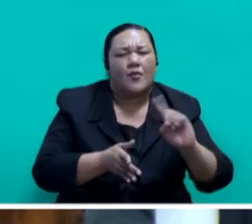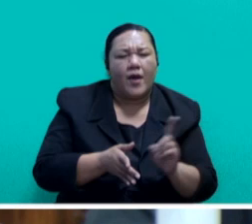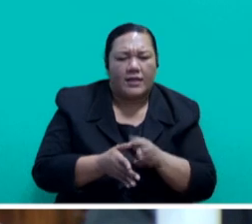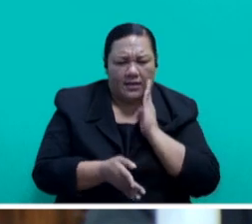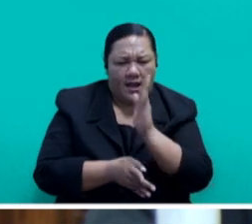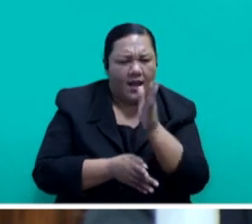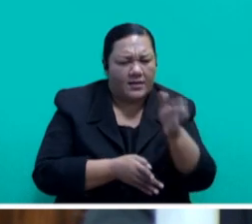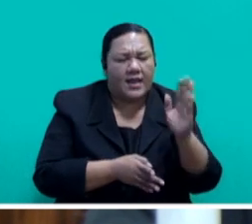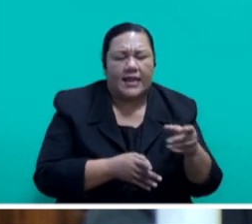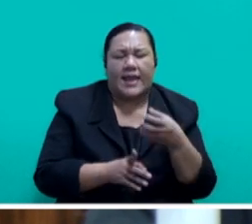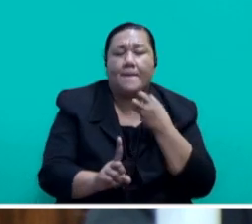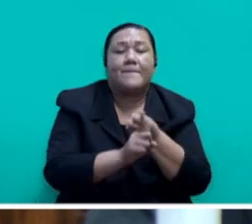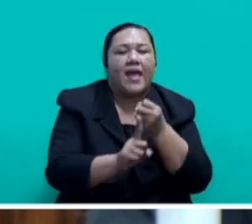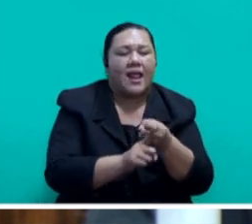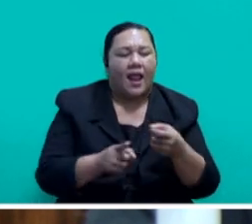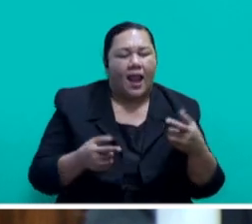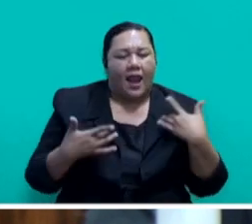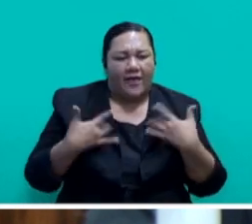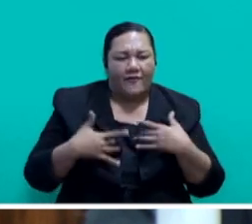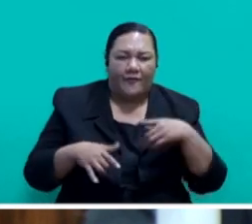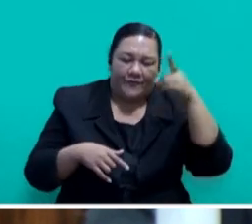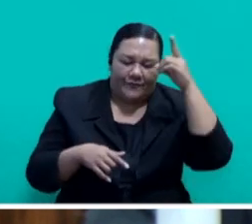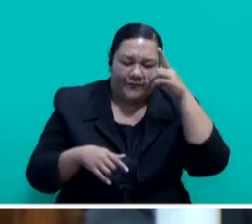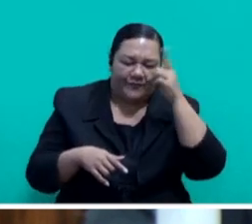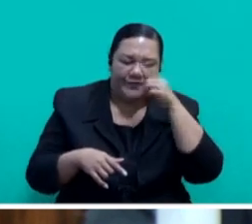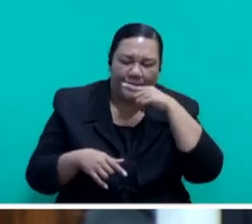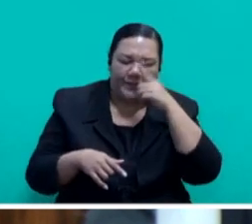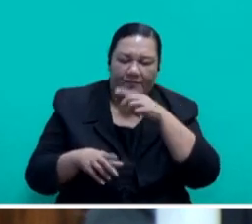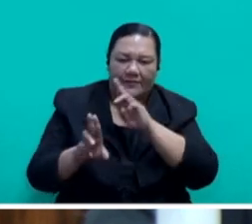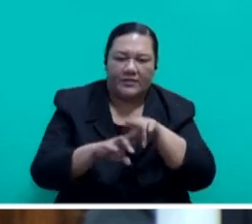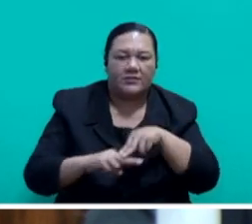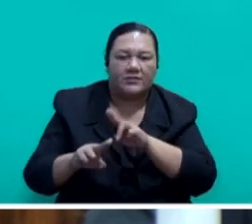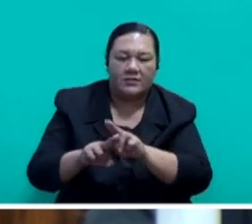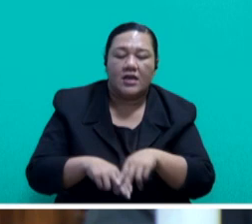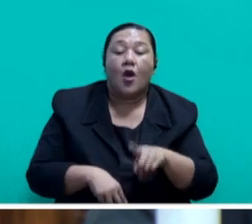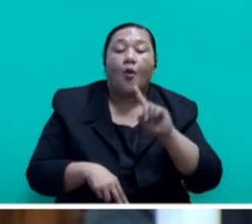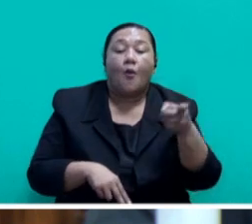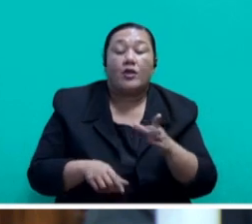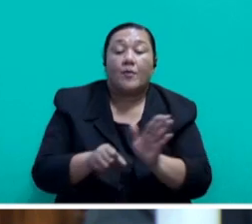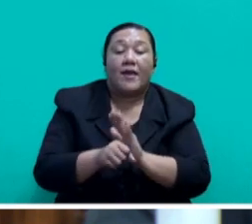directly impact the lives of ordinary Fijians. By fostering a healthy,